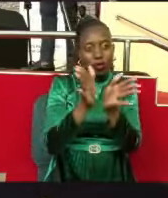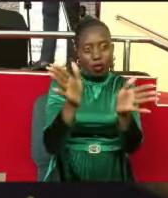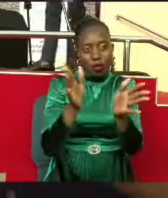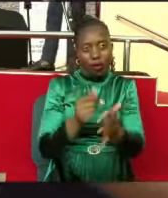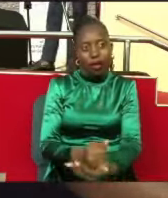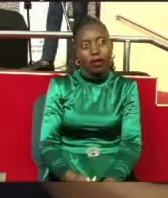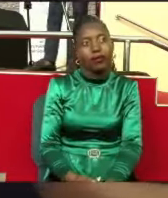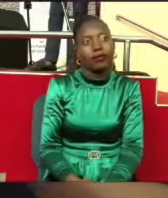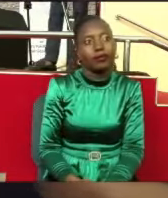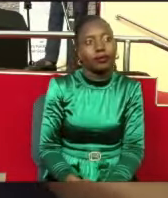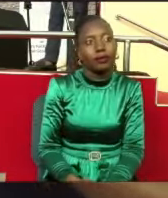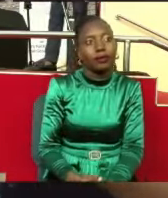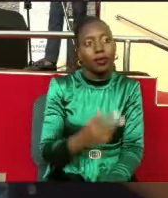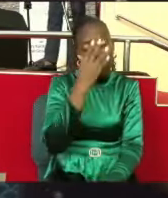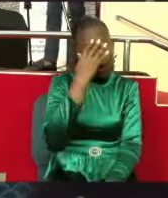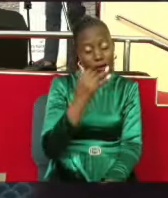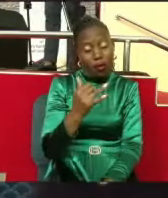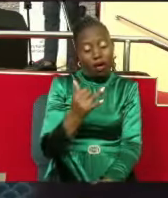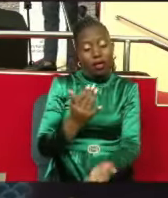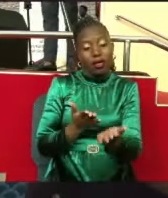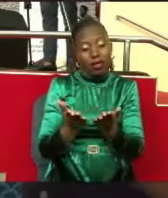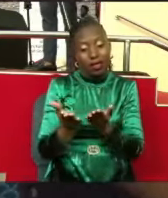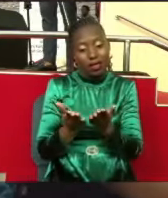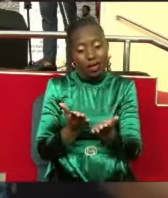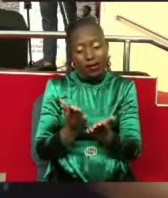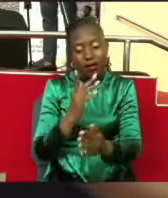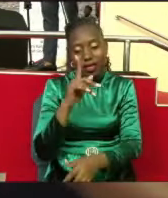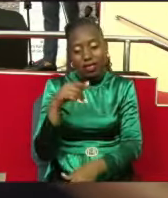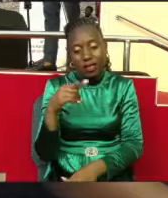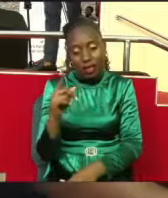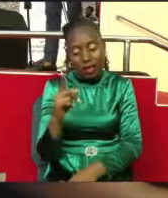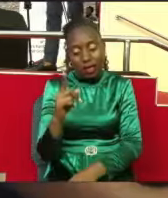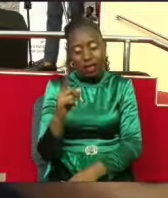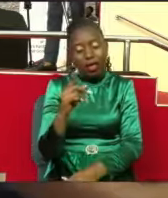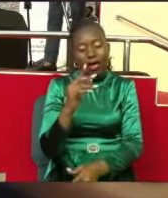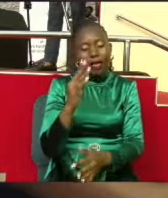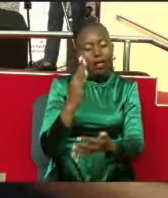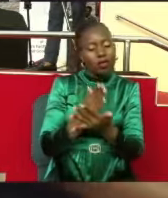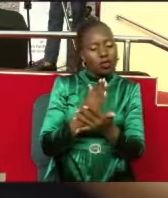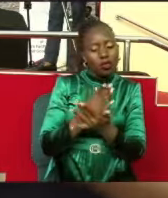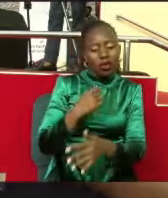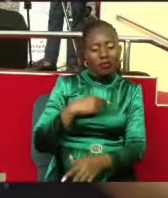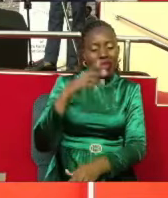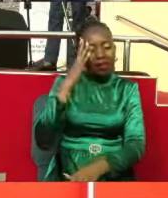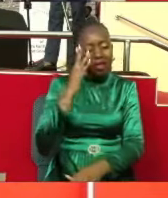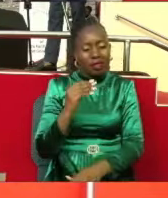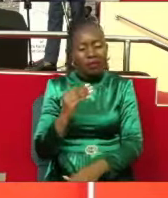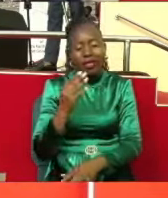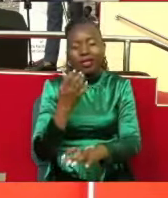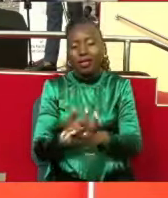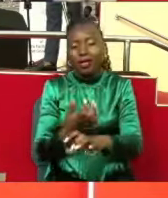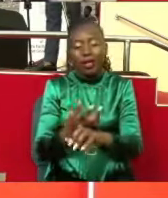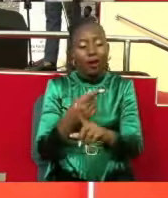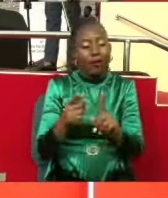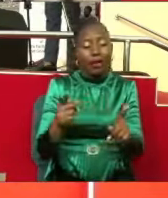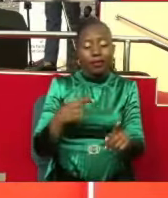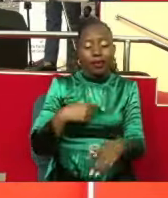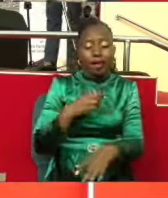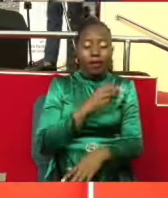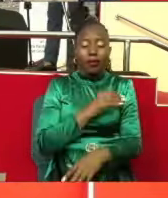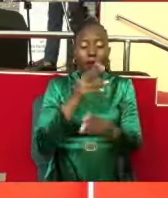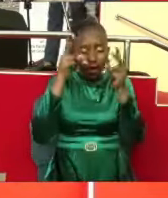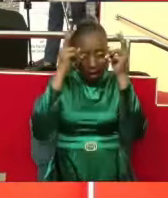Because the psalmist says, even though I walk through the valley of the shadow of death, I will fear no evil, for the Lord is